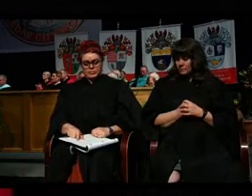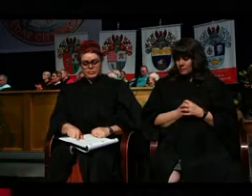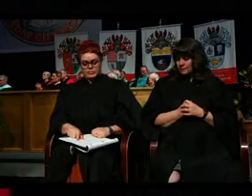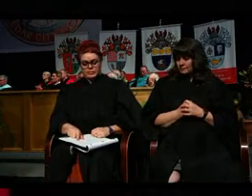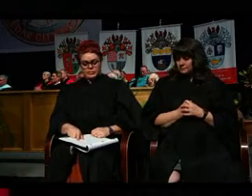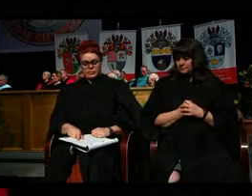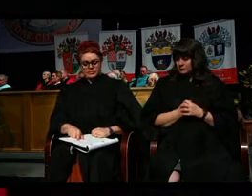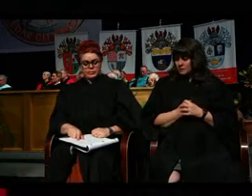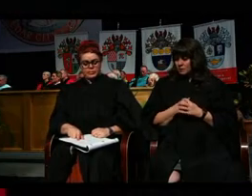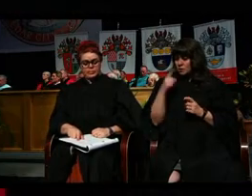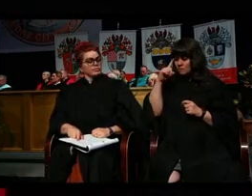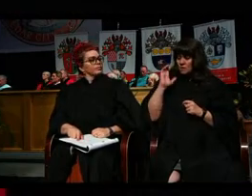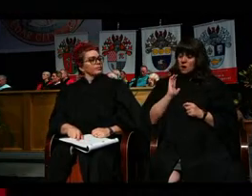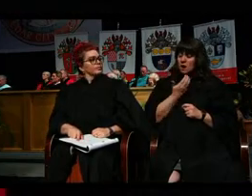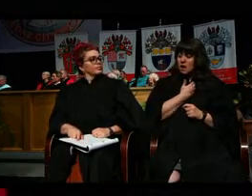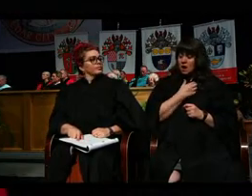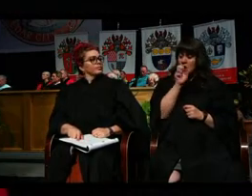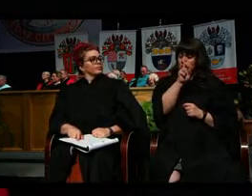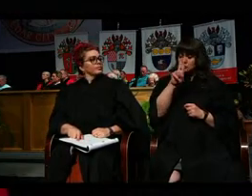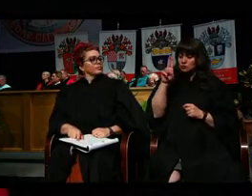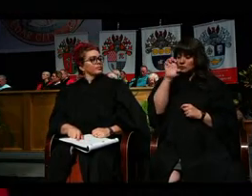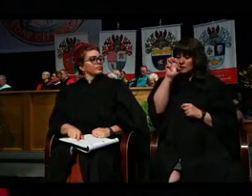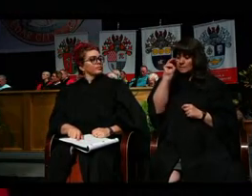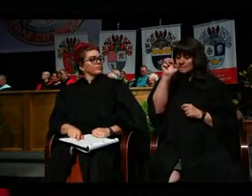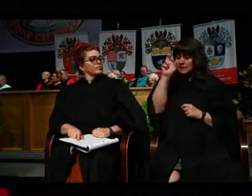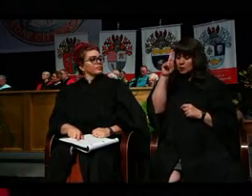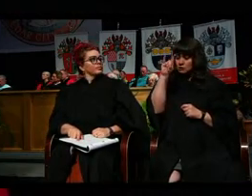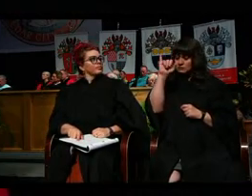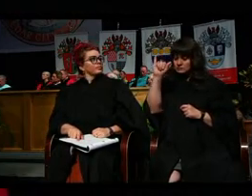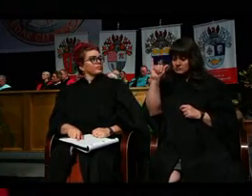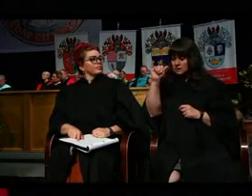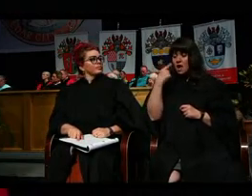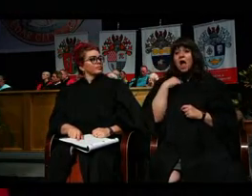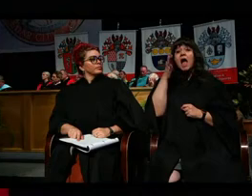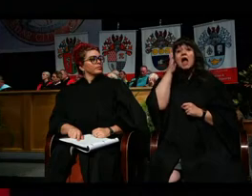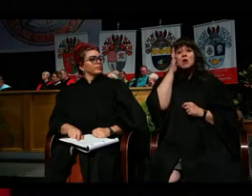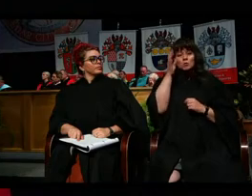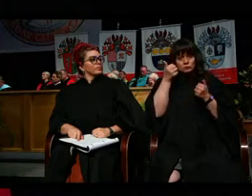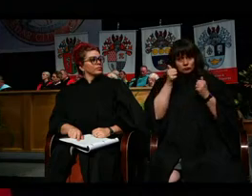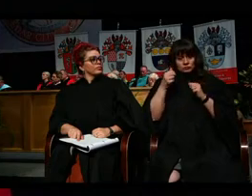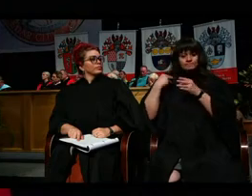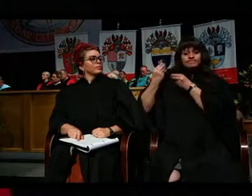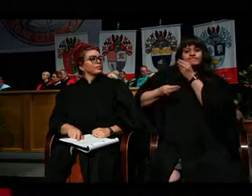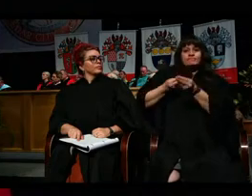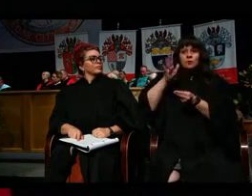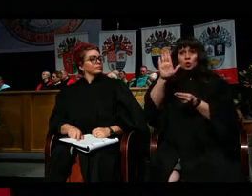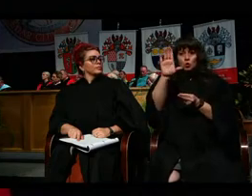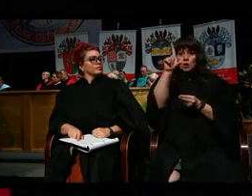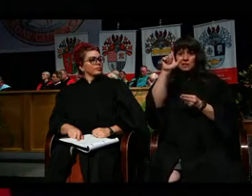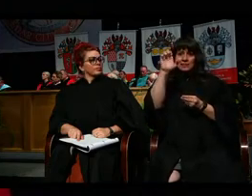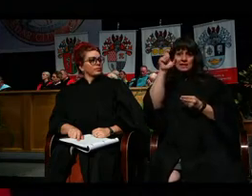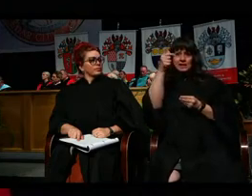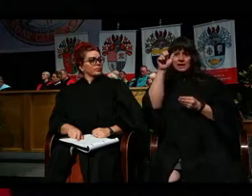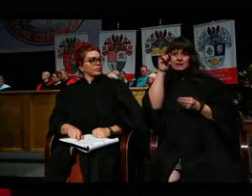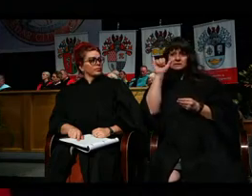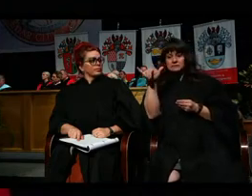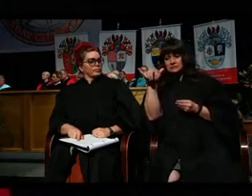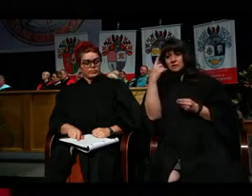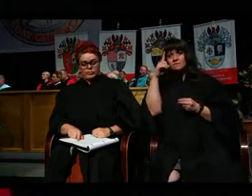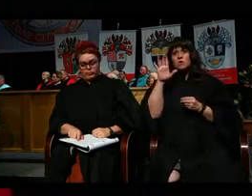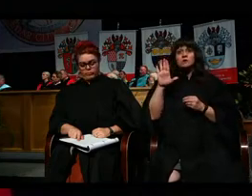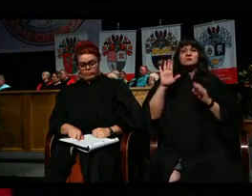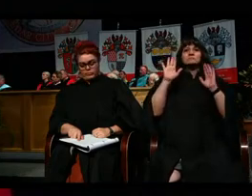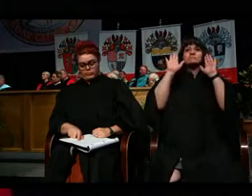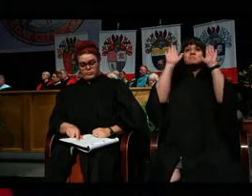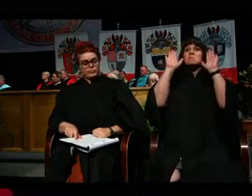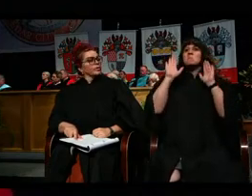To our SUU Emeriti, I will carry on your legacies. To our extraordinary faculty and staff who